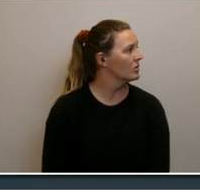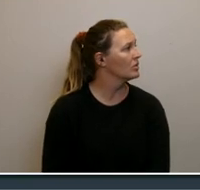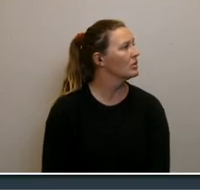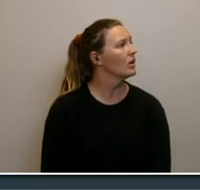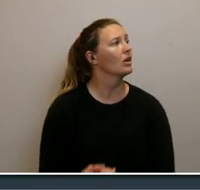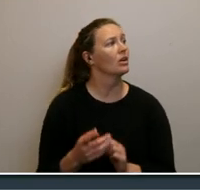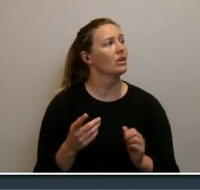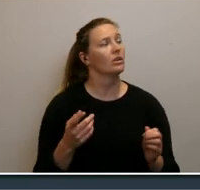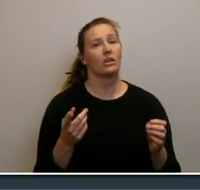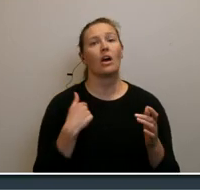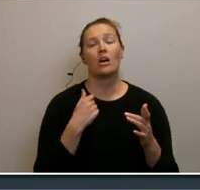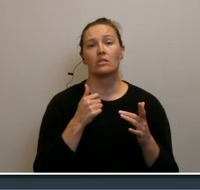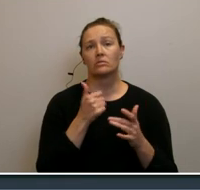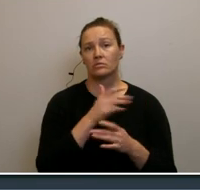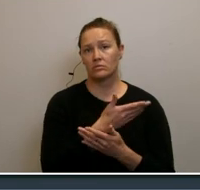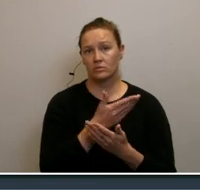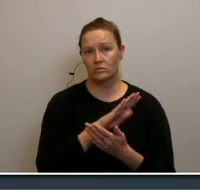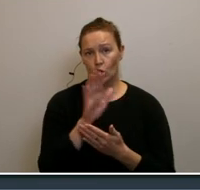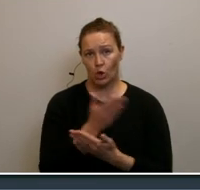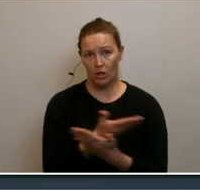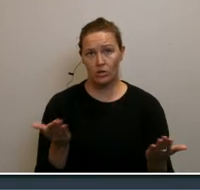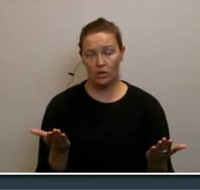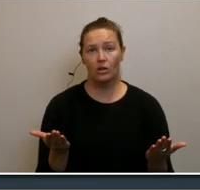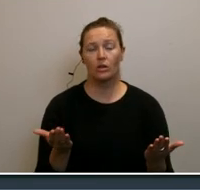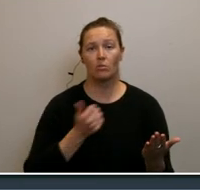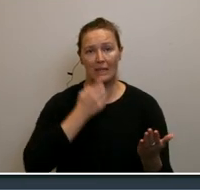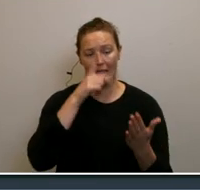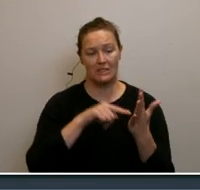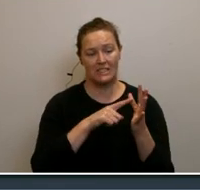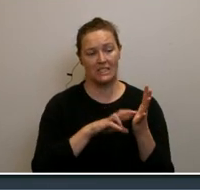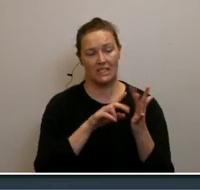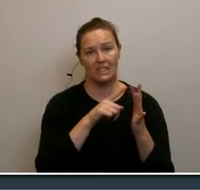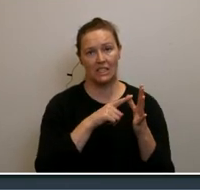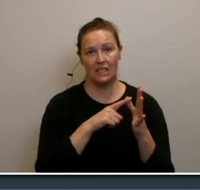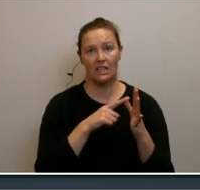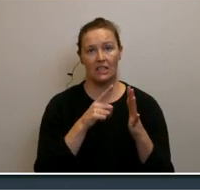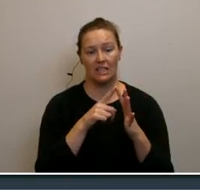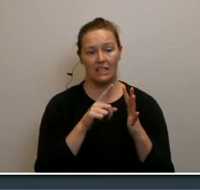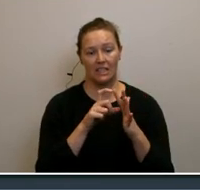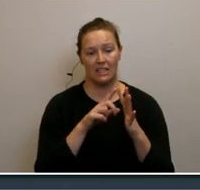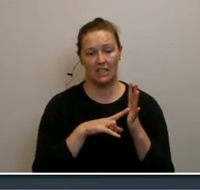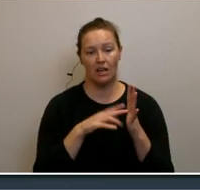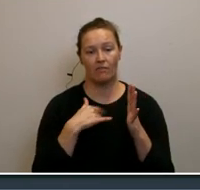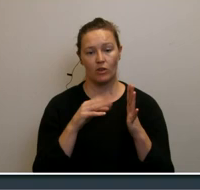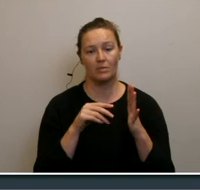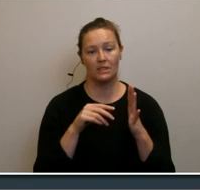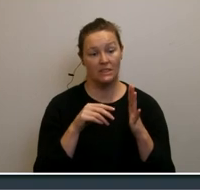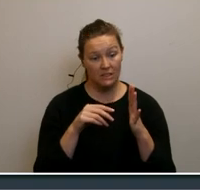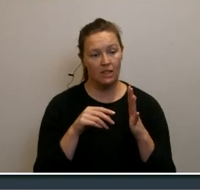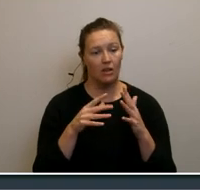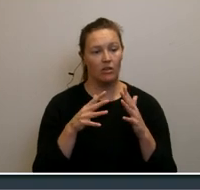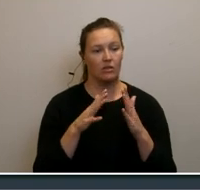Kia ora koutou katoa. My name is Tani Eden and I'm the Tumu Whakarai o Te Tai Whenua o Te Whanganui